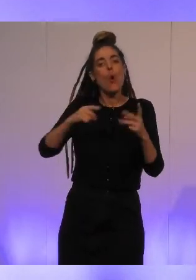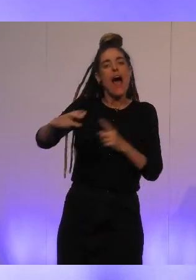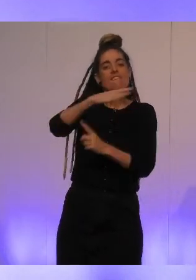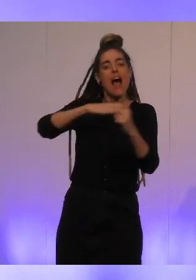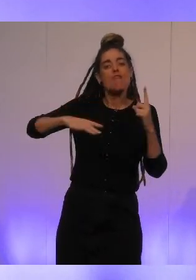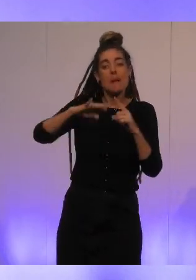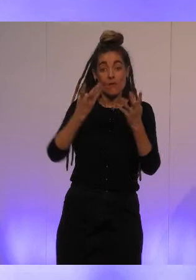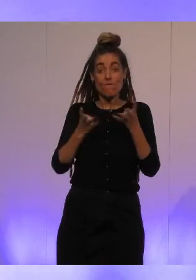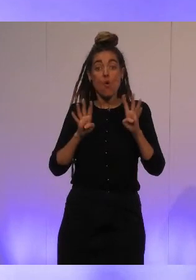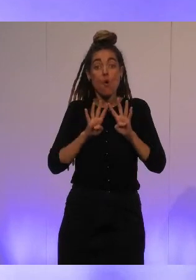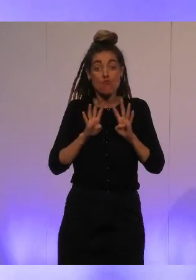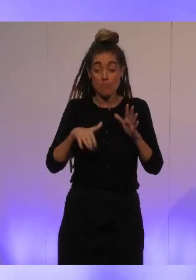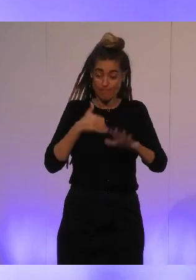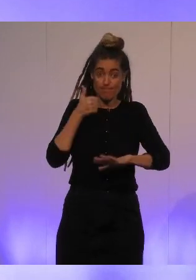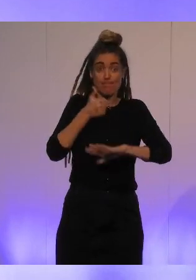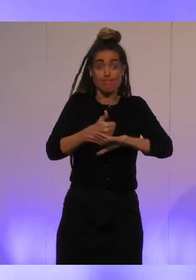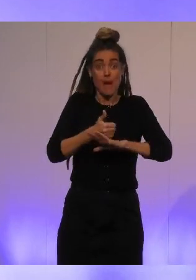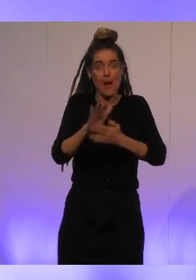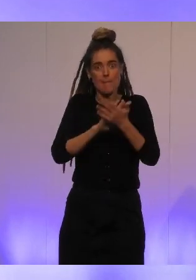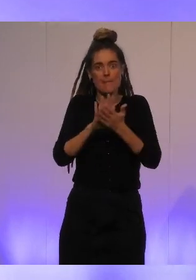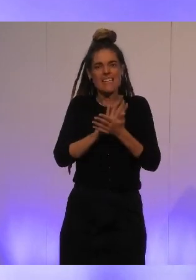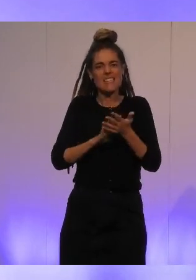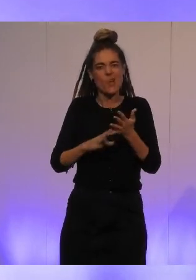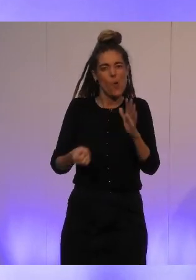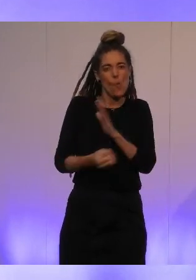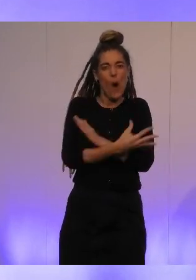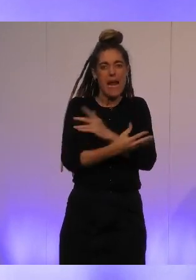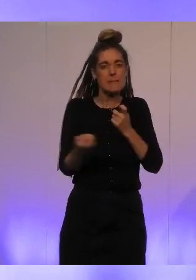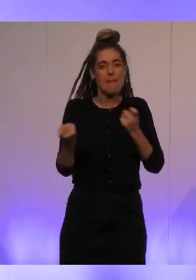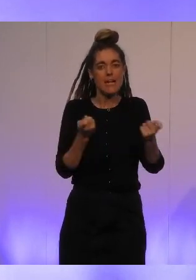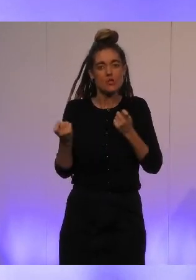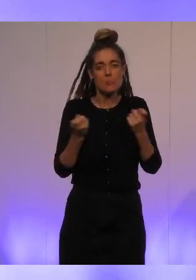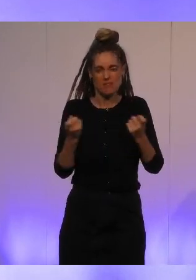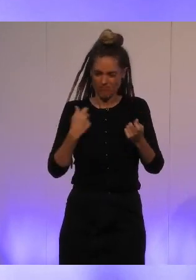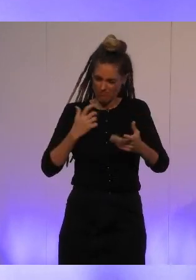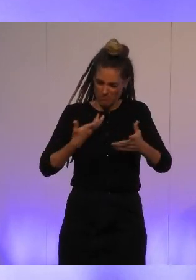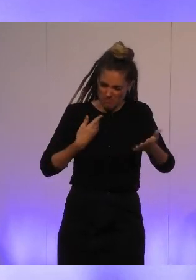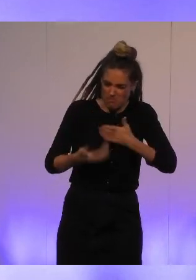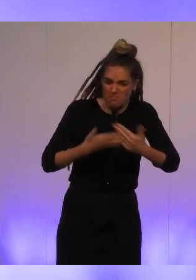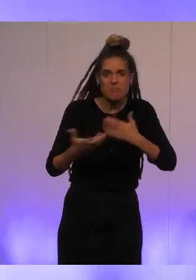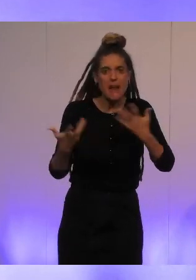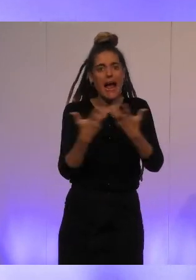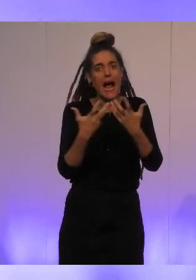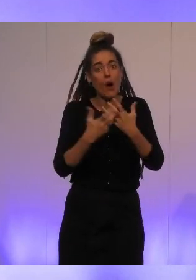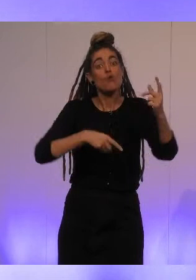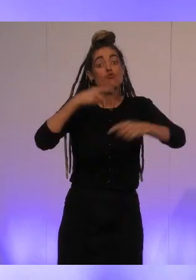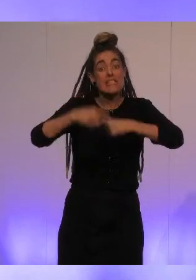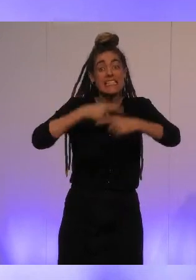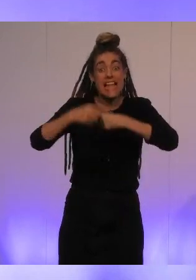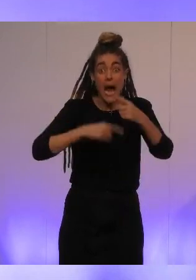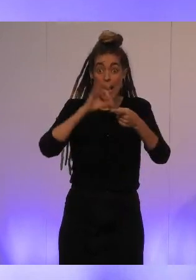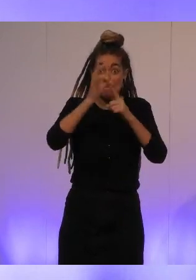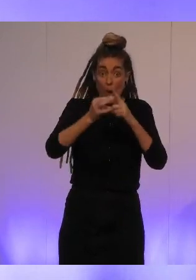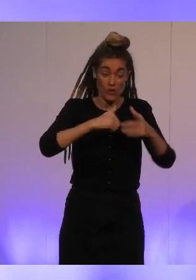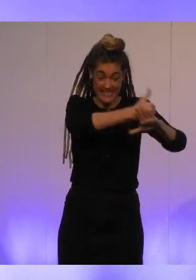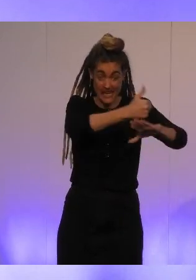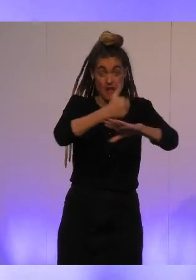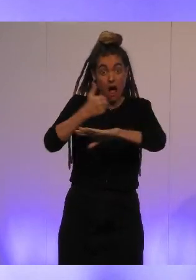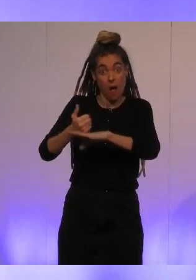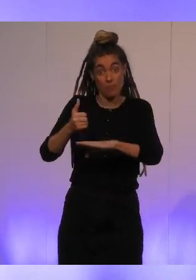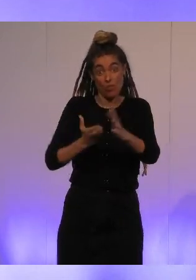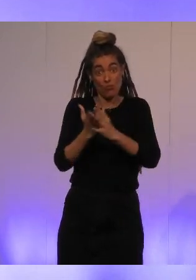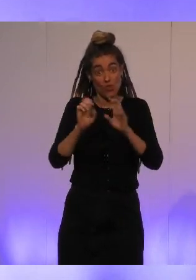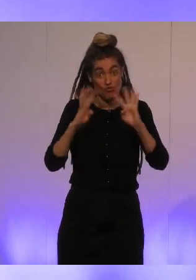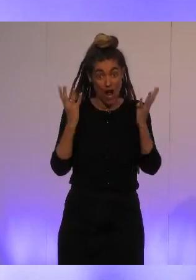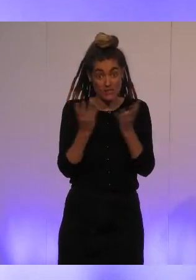to improve waste management by introducing more recycling points across the Trust. The pandemic has impacted